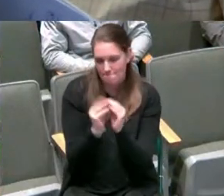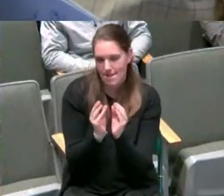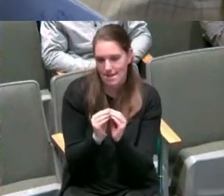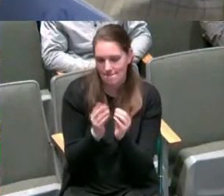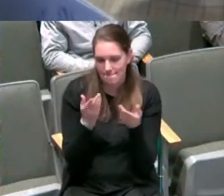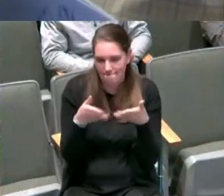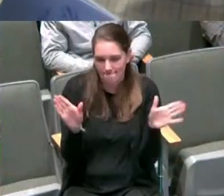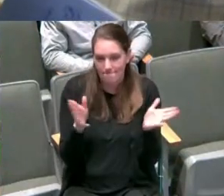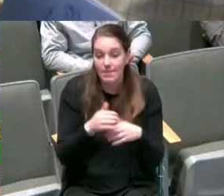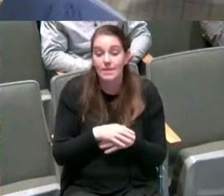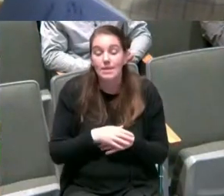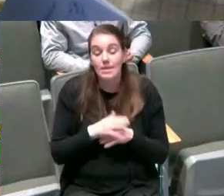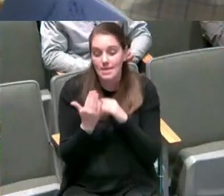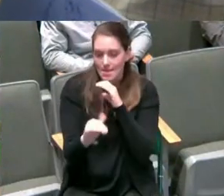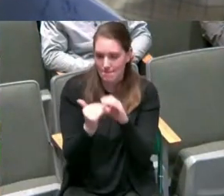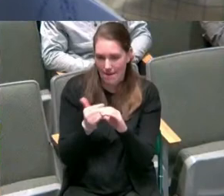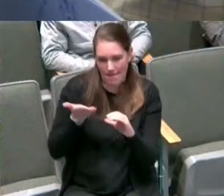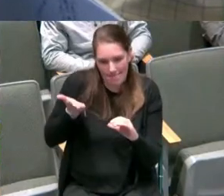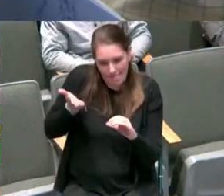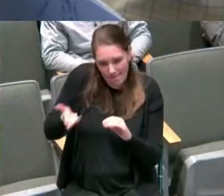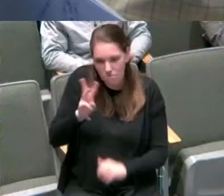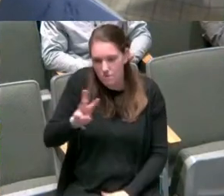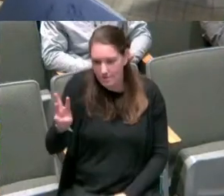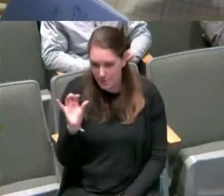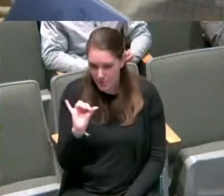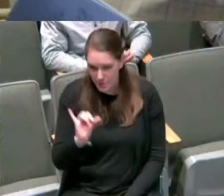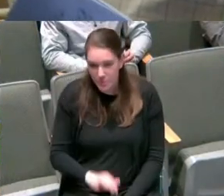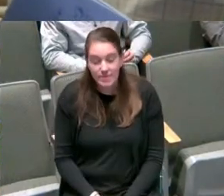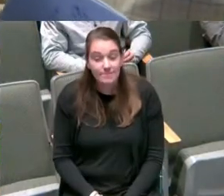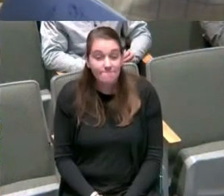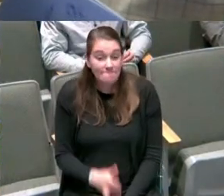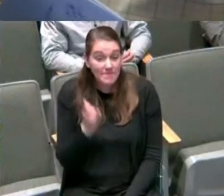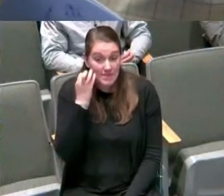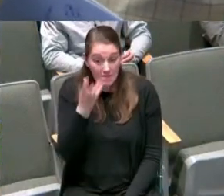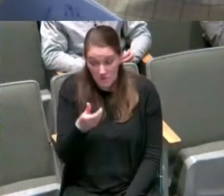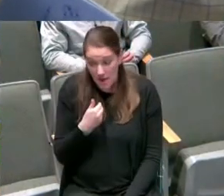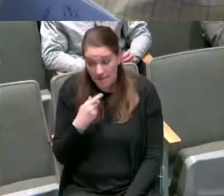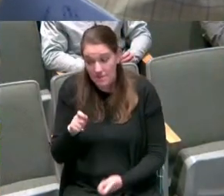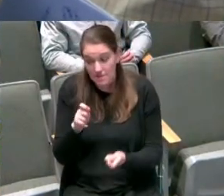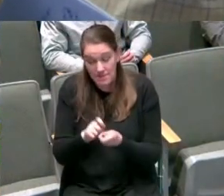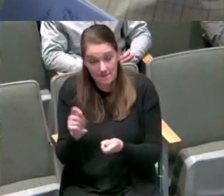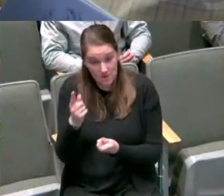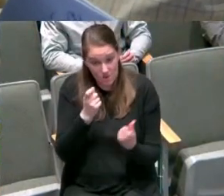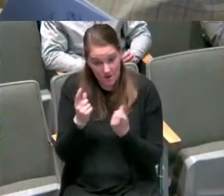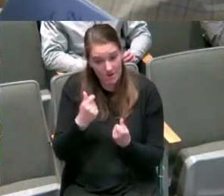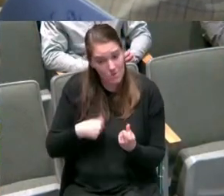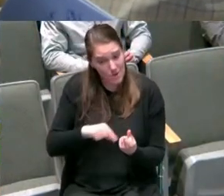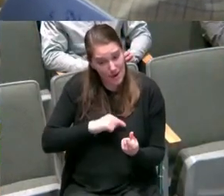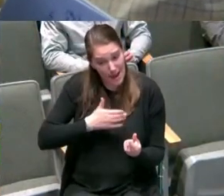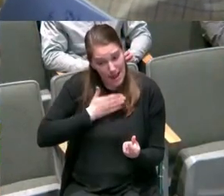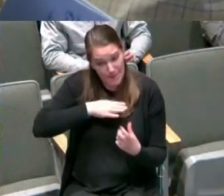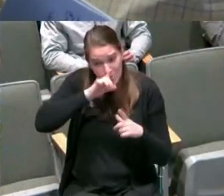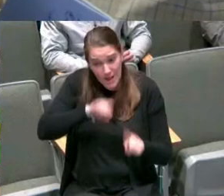email address is also on there if you have any specific questions we're we're happy to answer them thank you